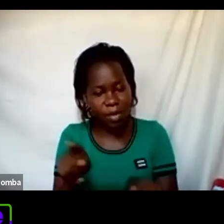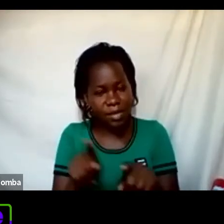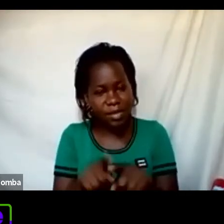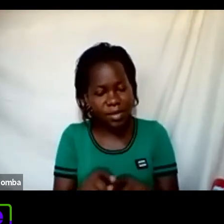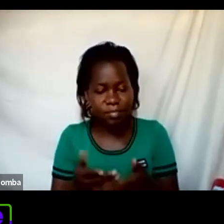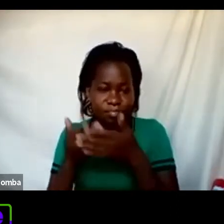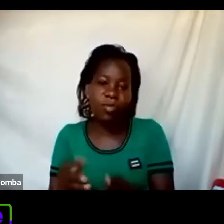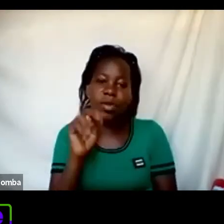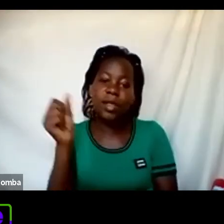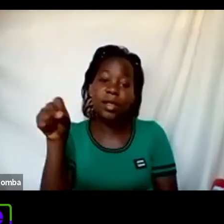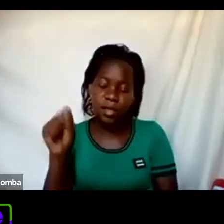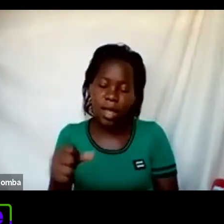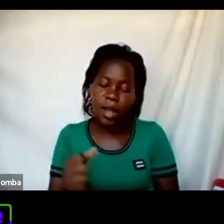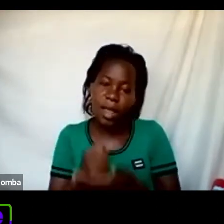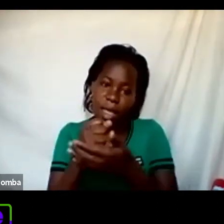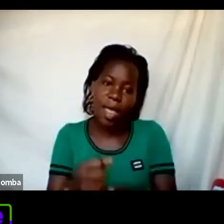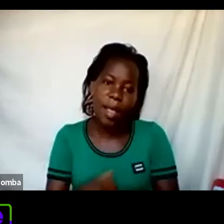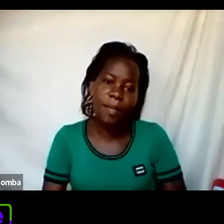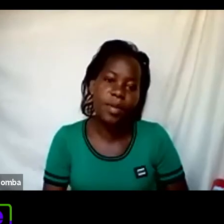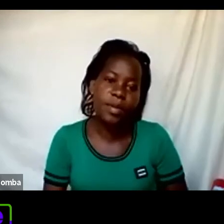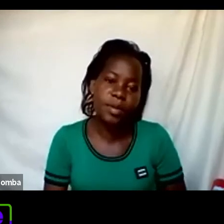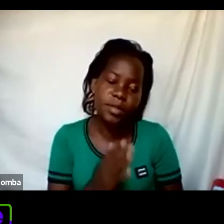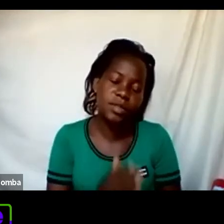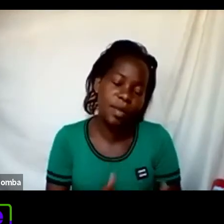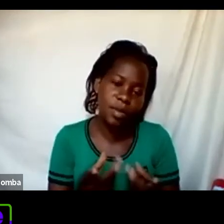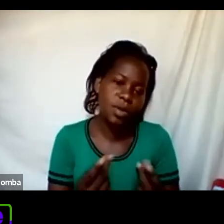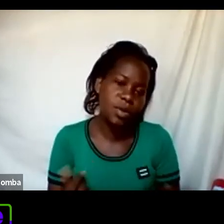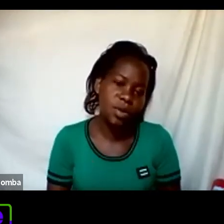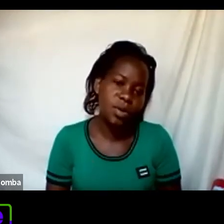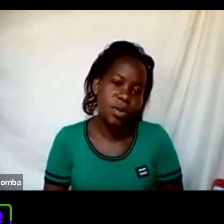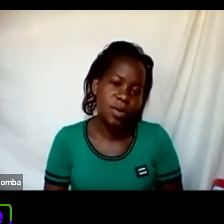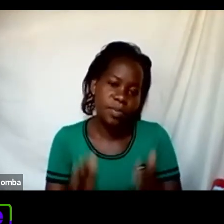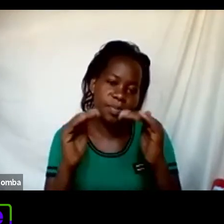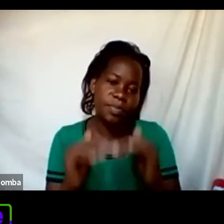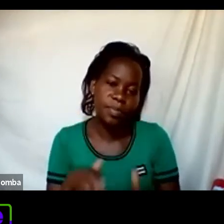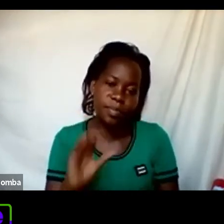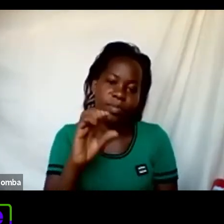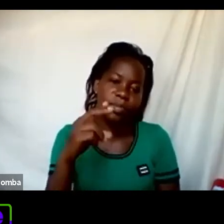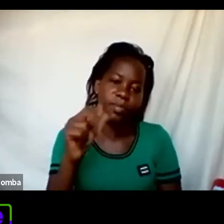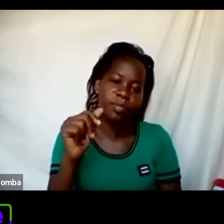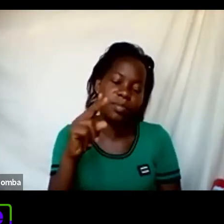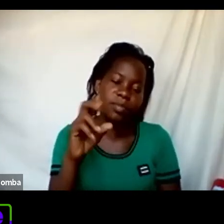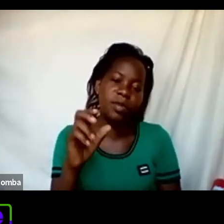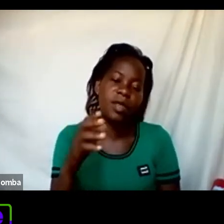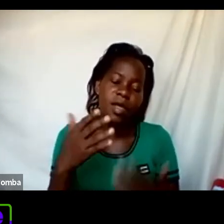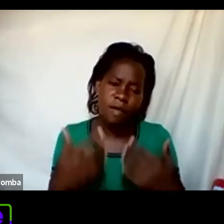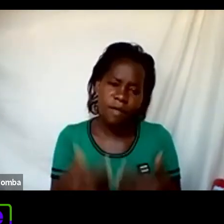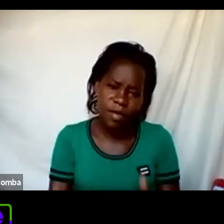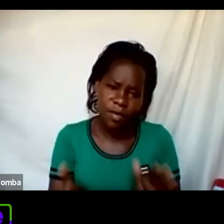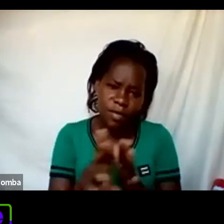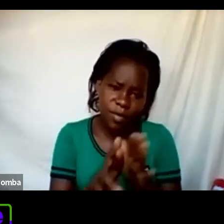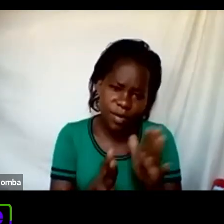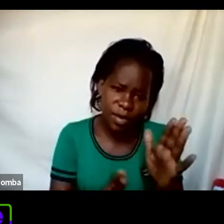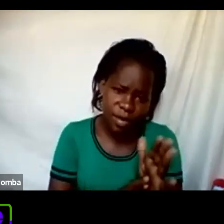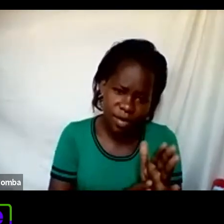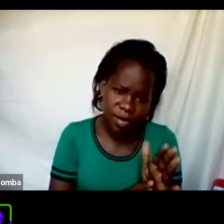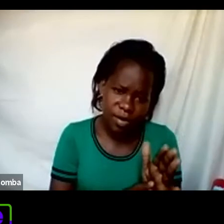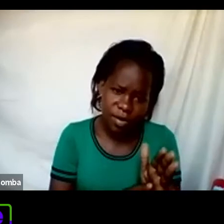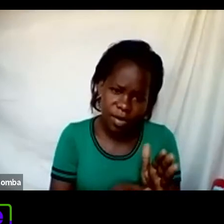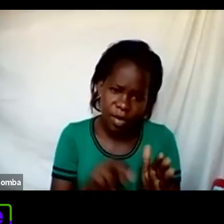you with some of this. Catherine, I'm Catherine. My question is, after registration on NASE, what next? Oh, a fantastic